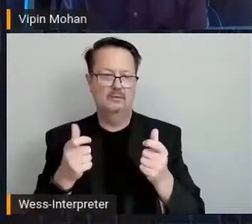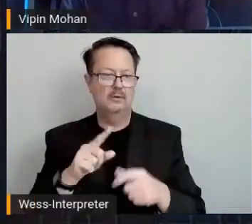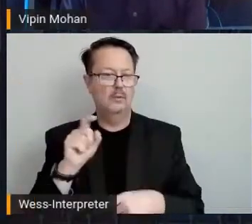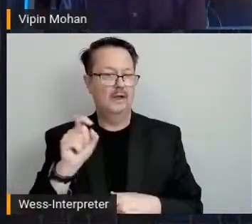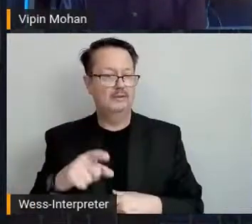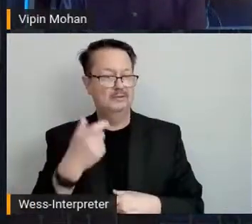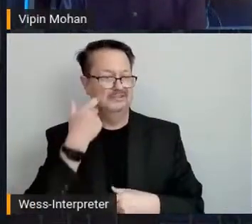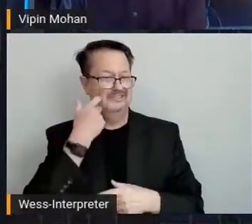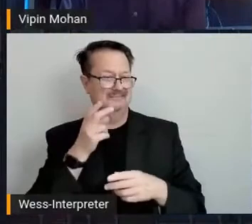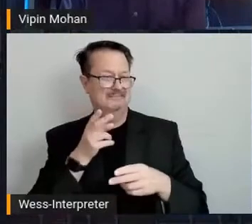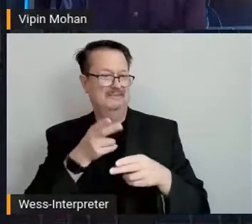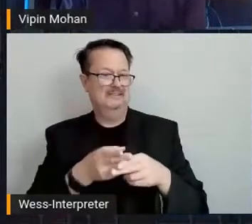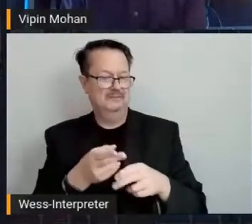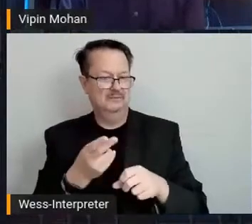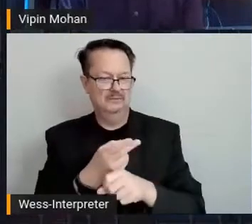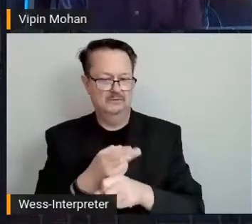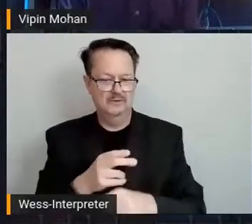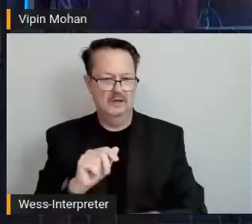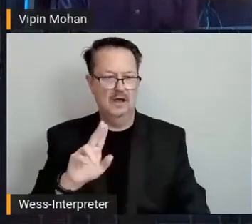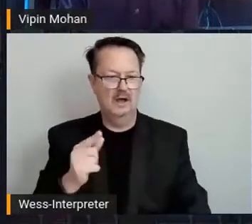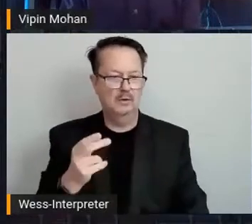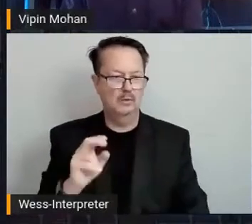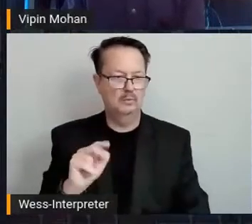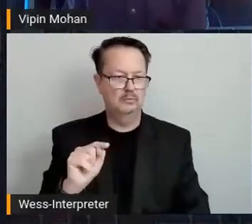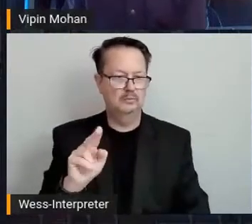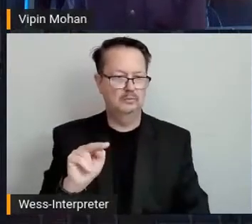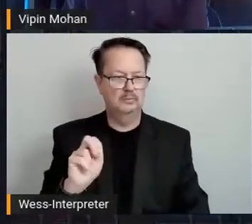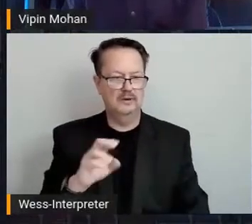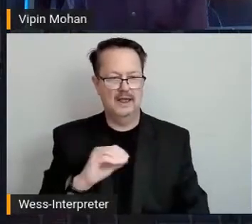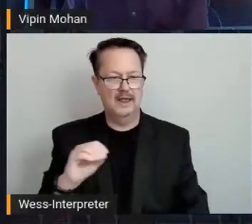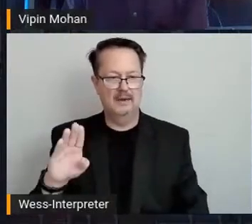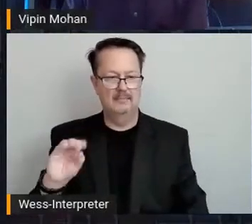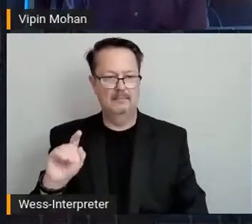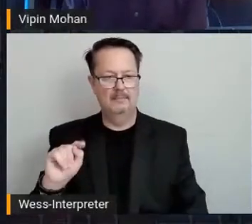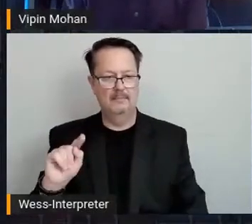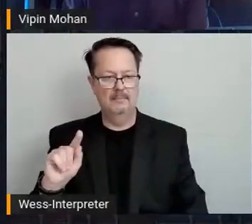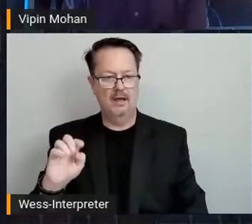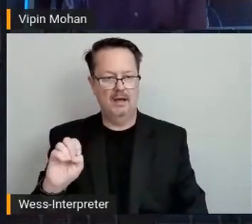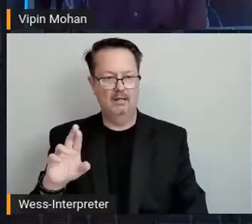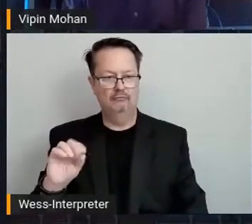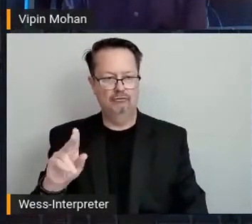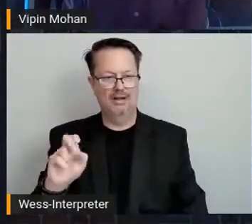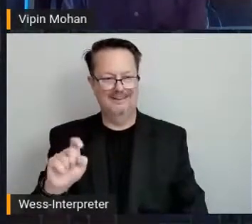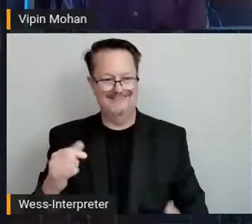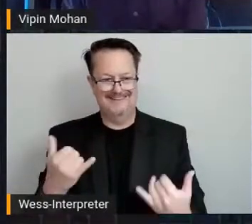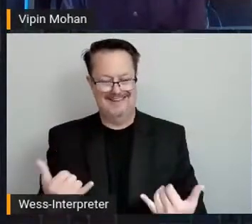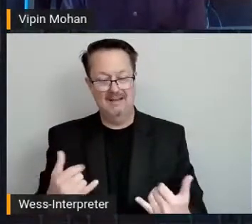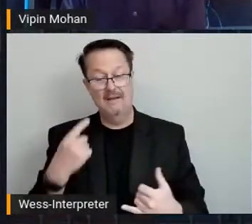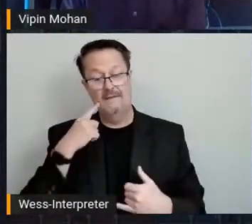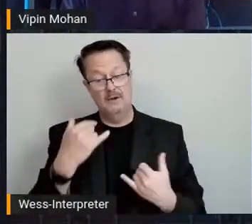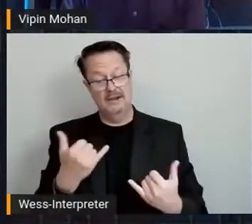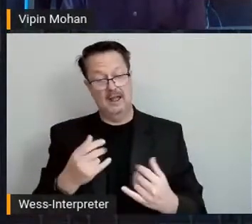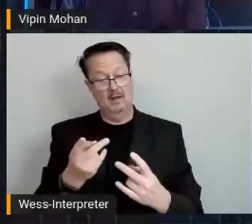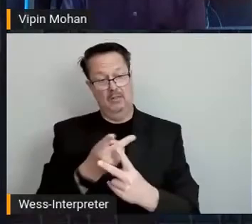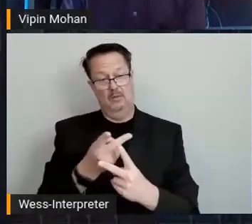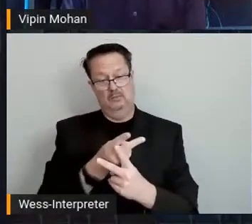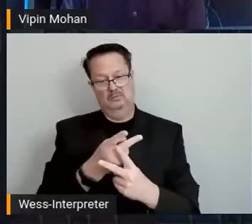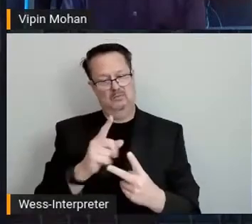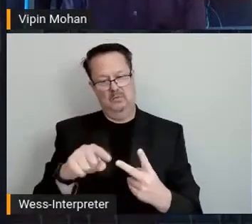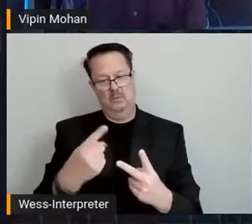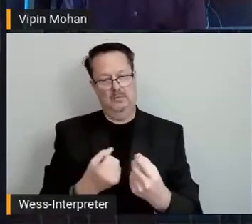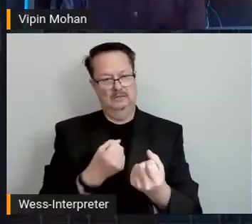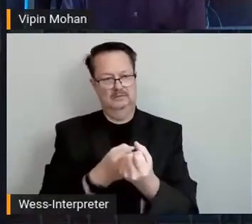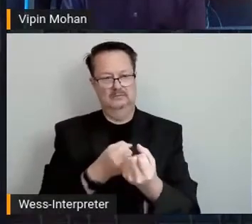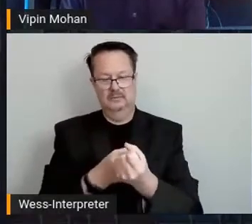You just mentioned that we support Ubuntu and BottleRocket right now. Yeah. So for now, Ubuntu and BottleRocket are the only supported